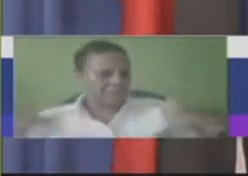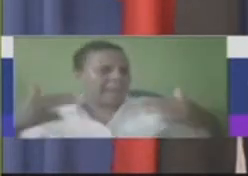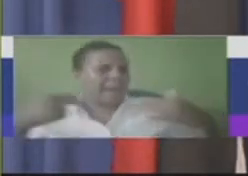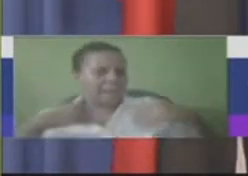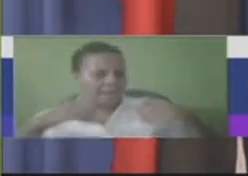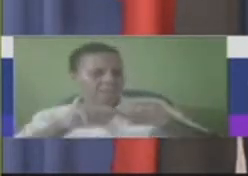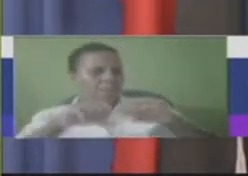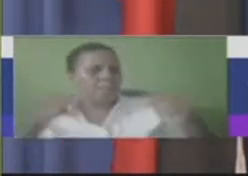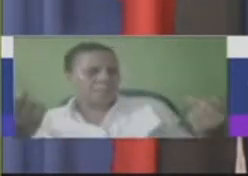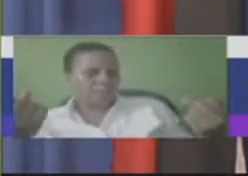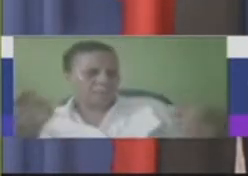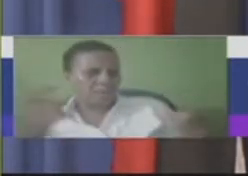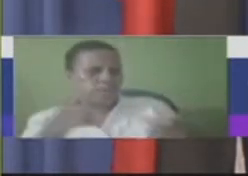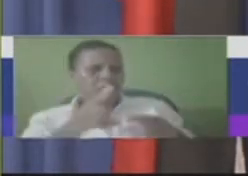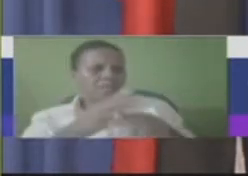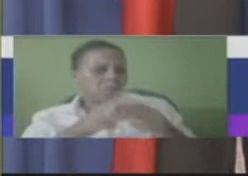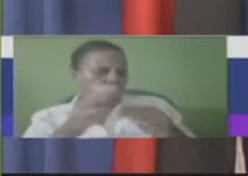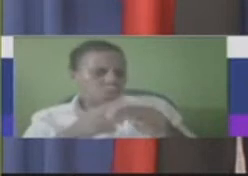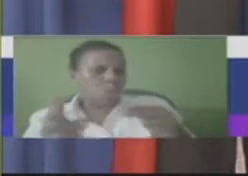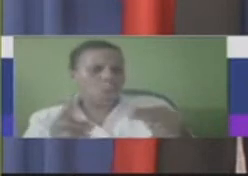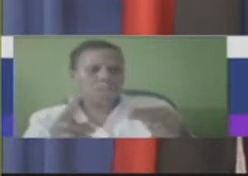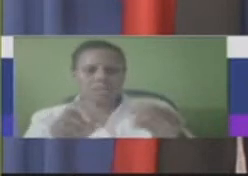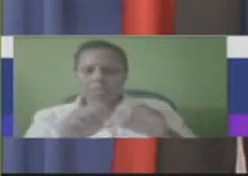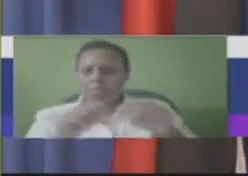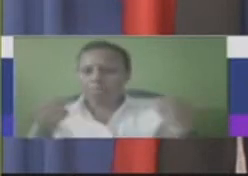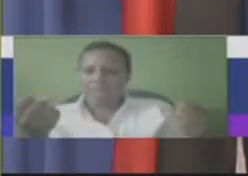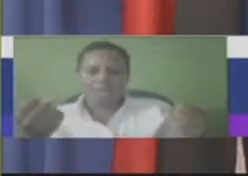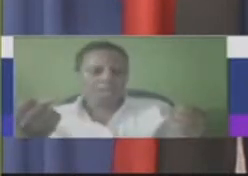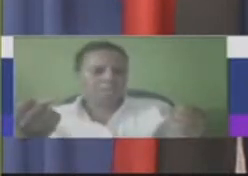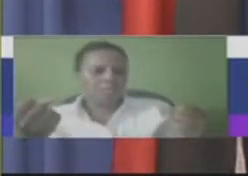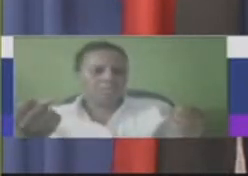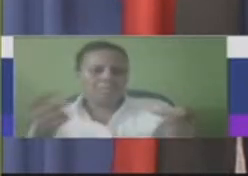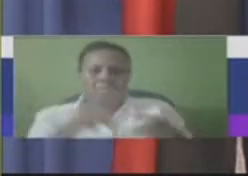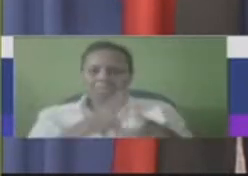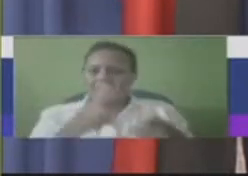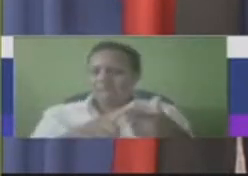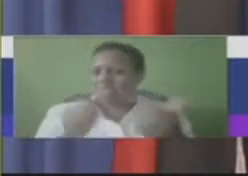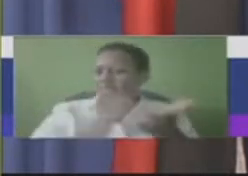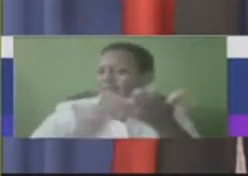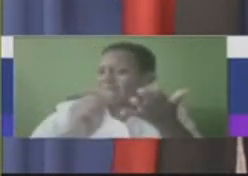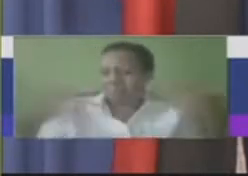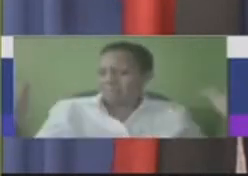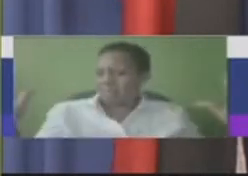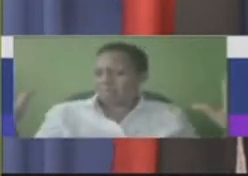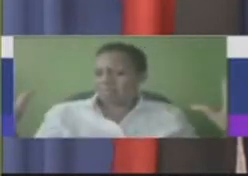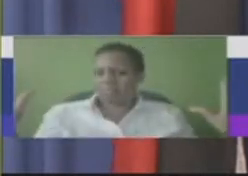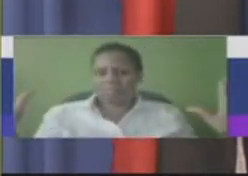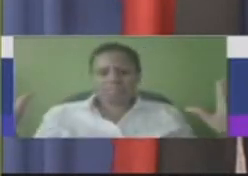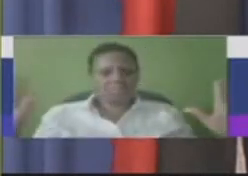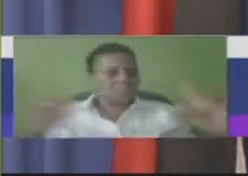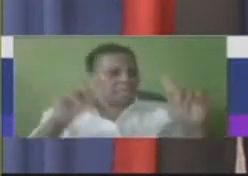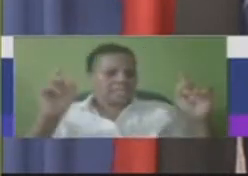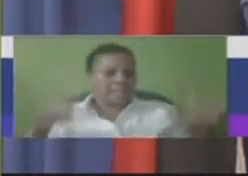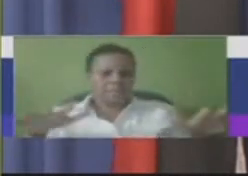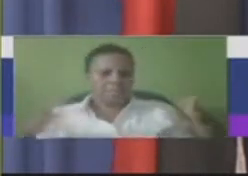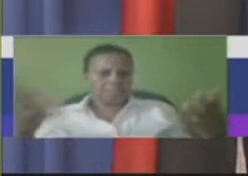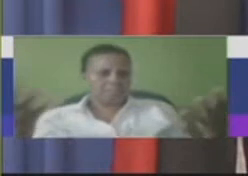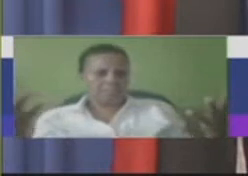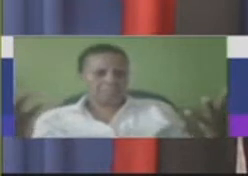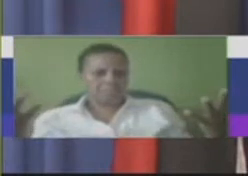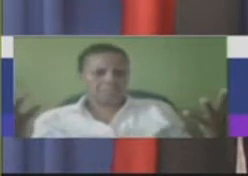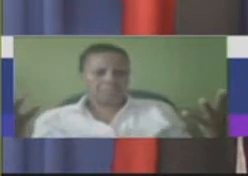break, and then they go back to do the exams. But that kind of